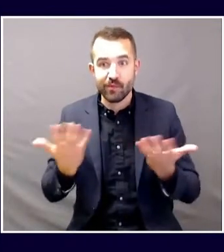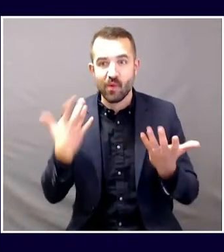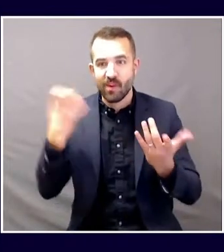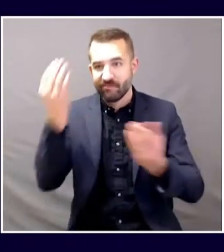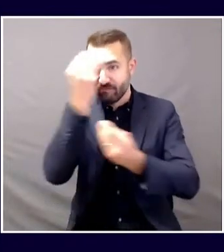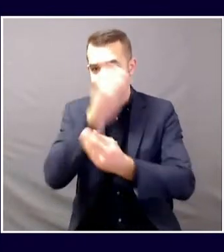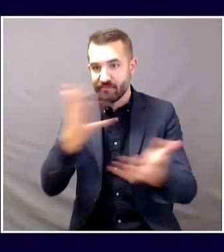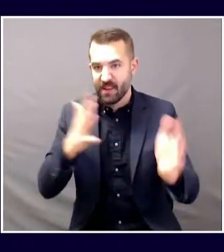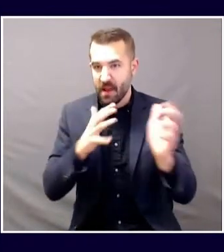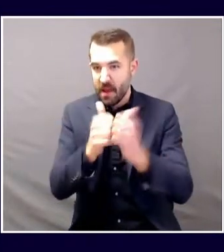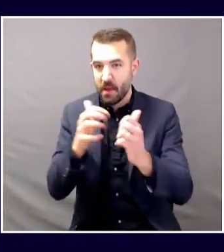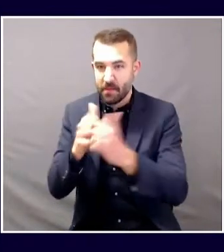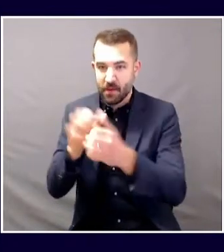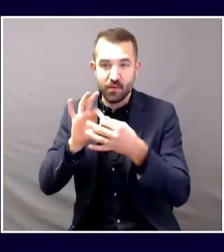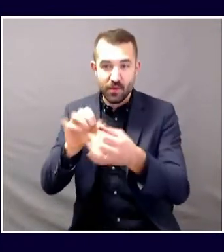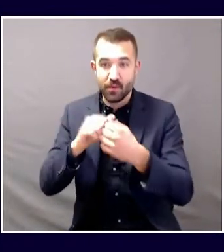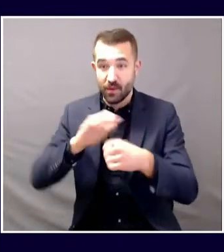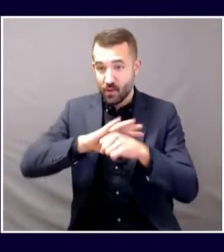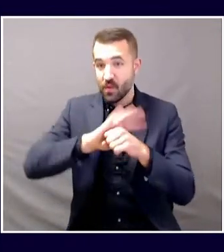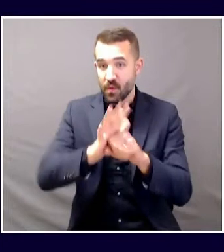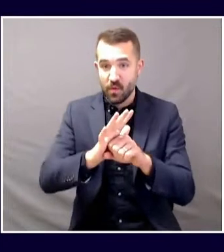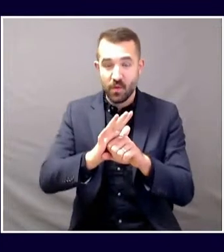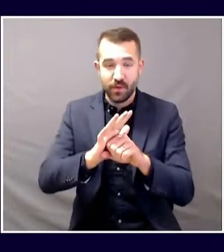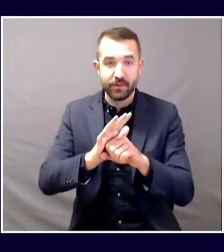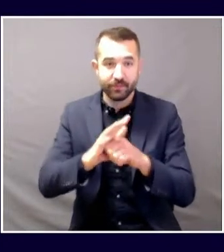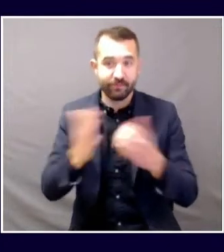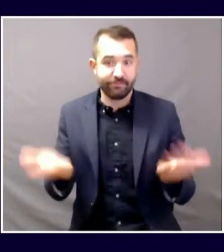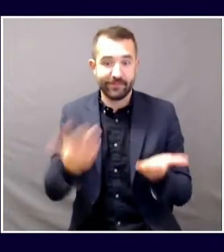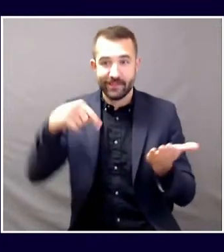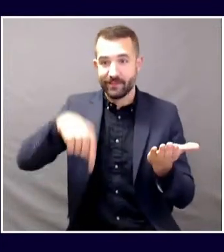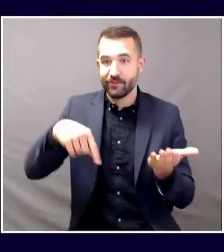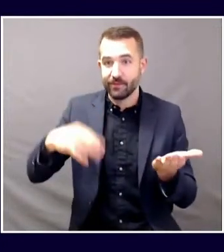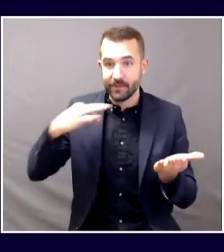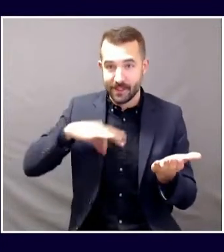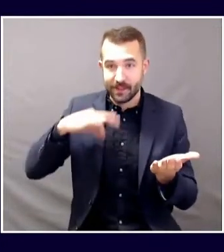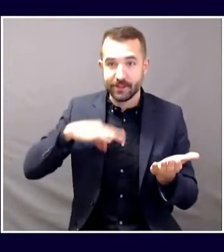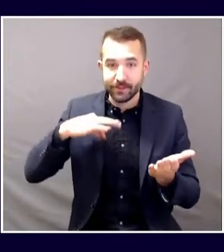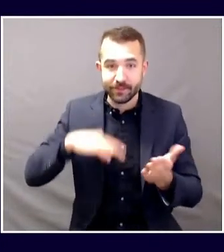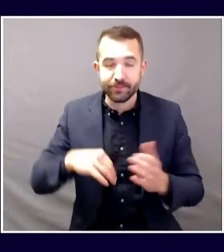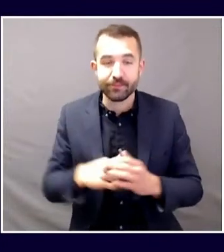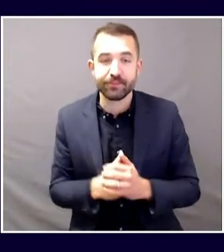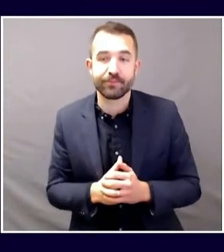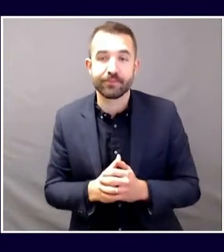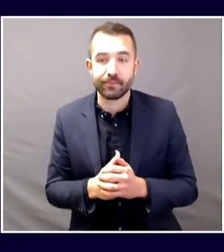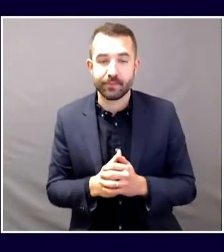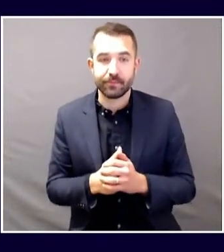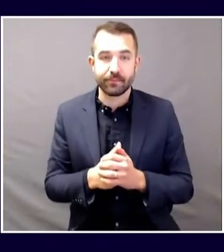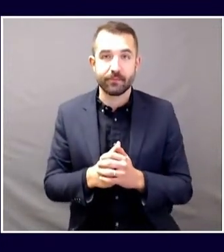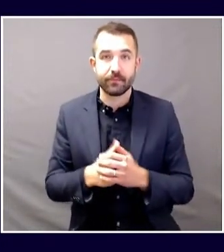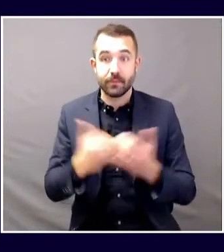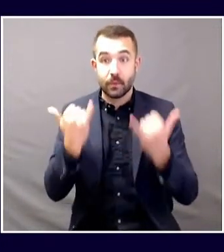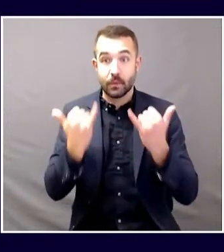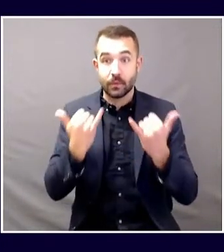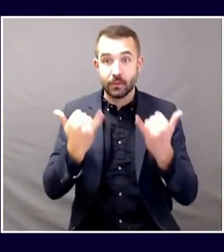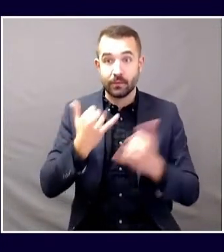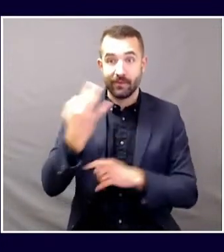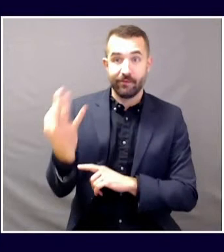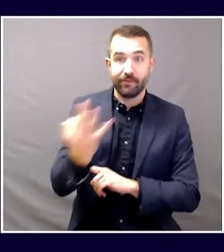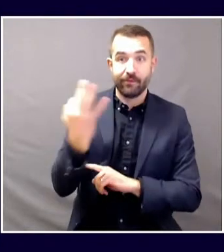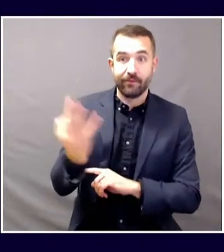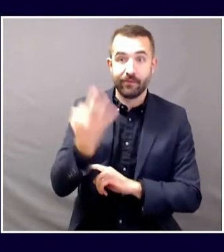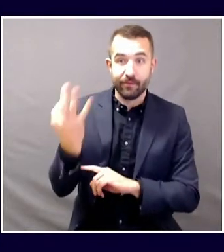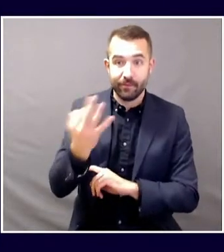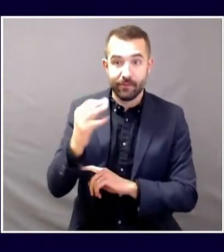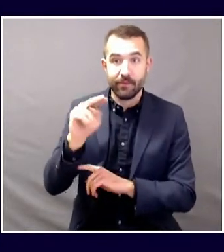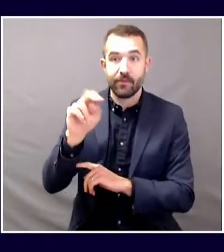update on where we stand with respect to COVID-19 across the state of Maine for today, Friday,